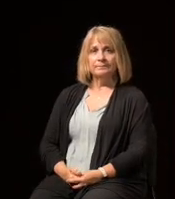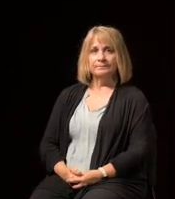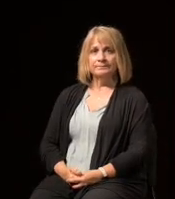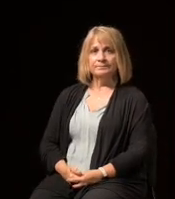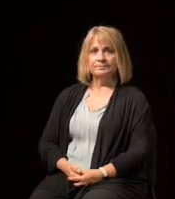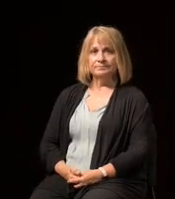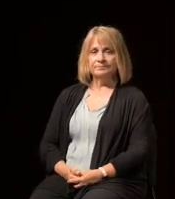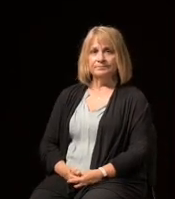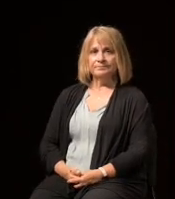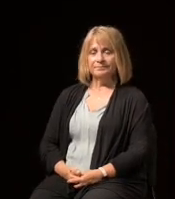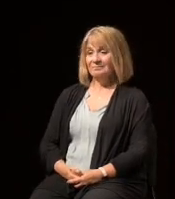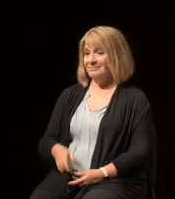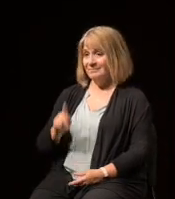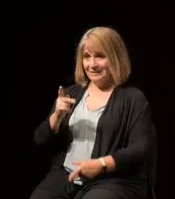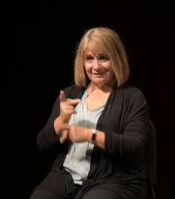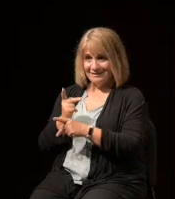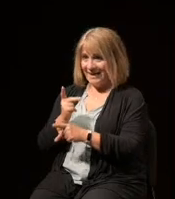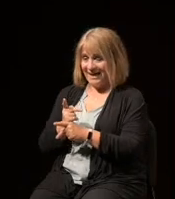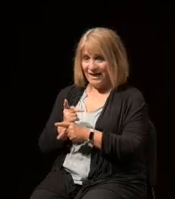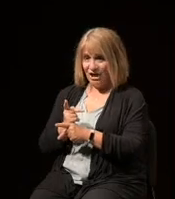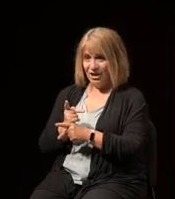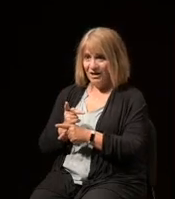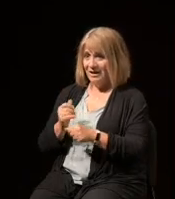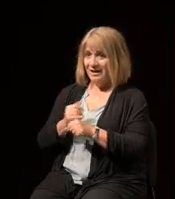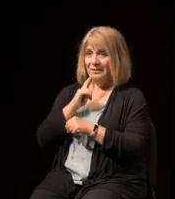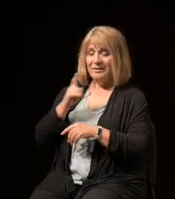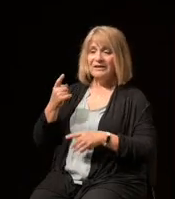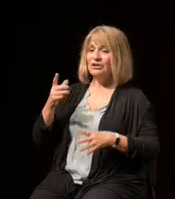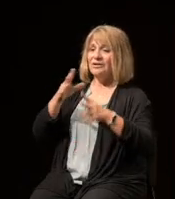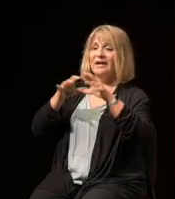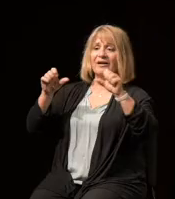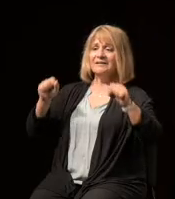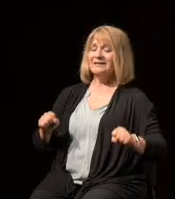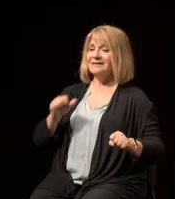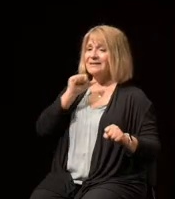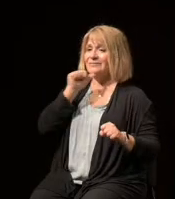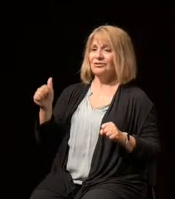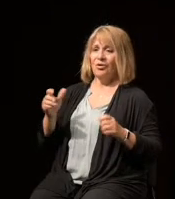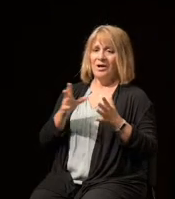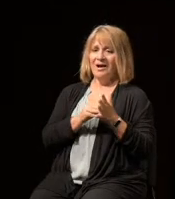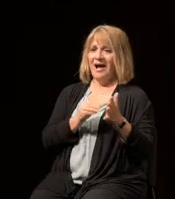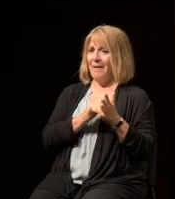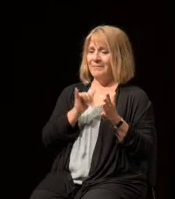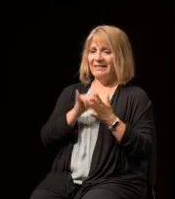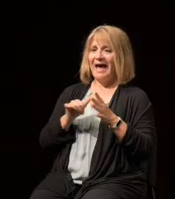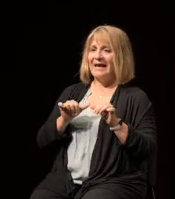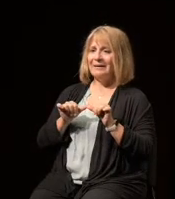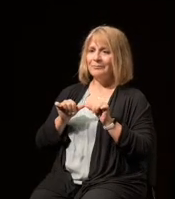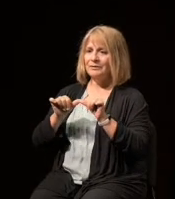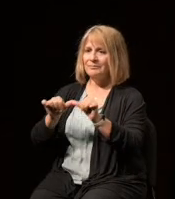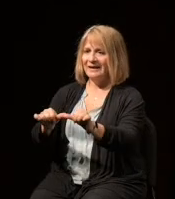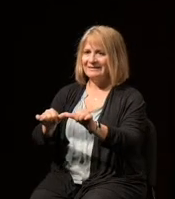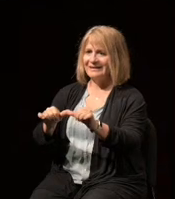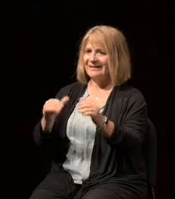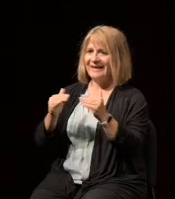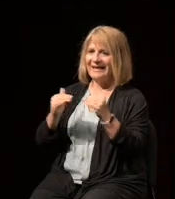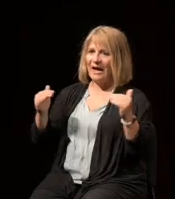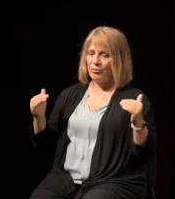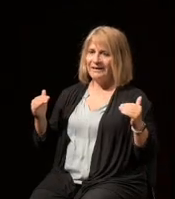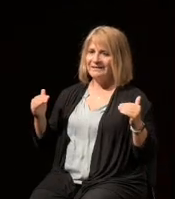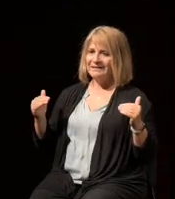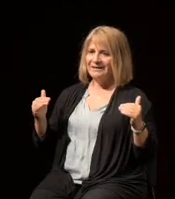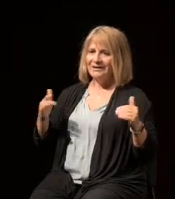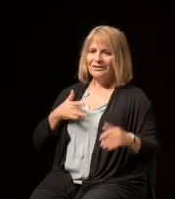So we have to take care and ensure that our systems don't replicate and perpetuate those inequities that we think we're designed